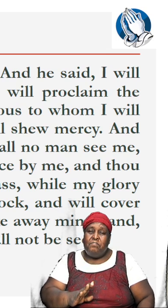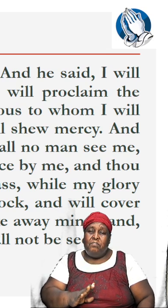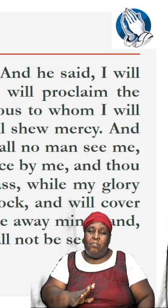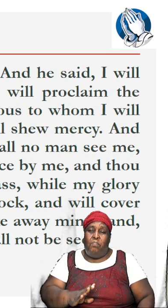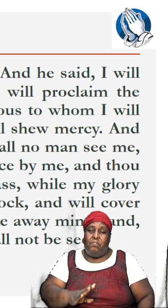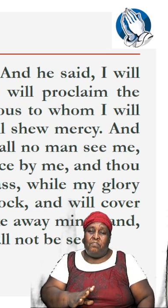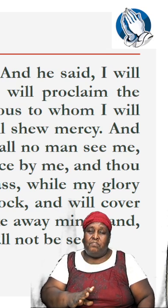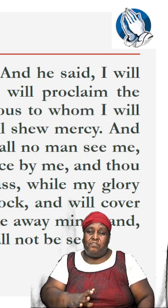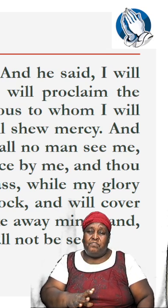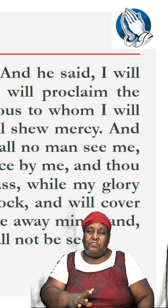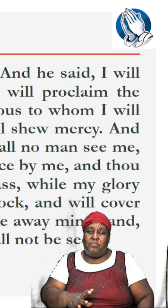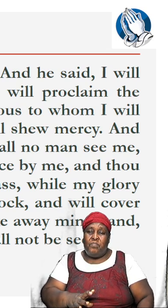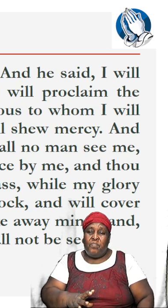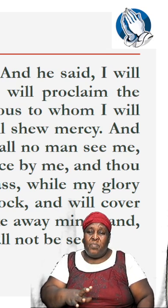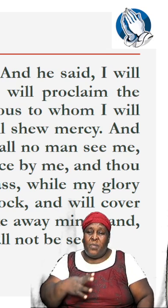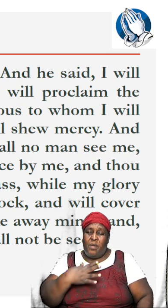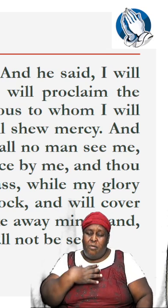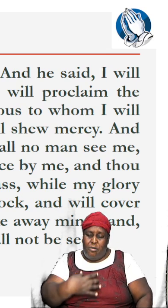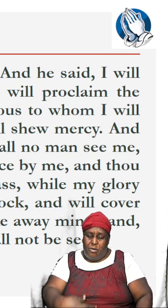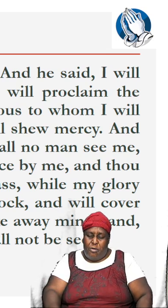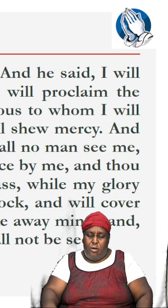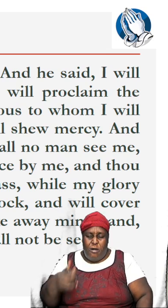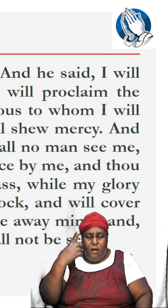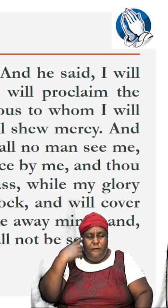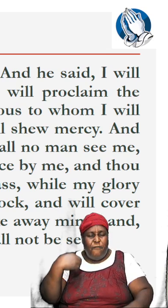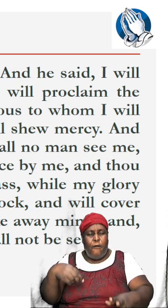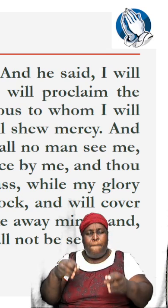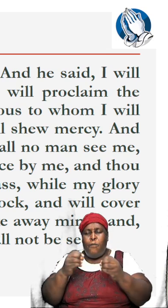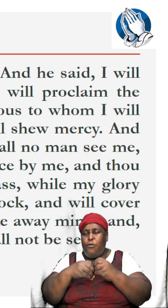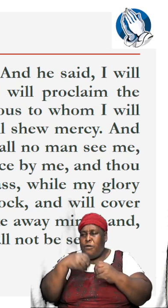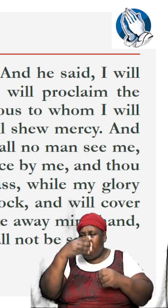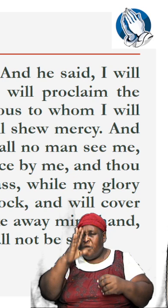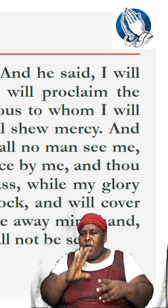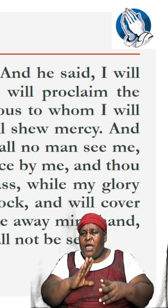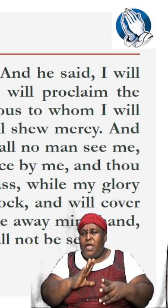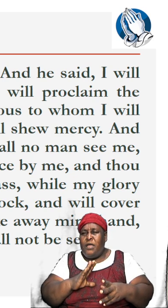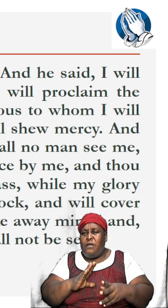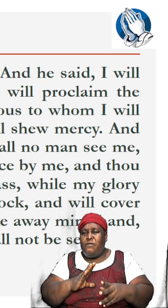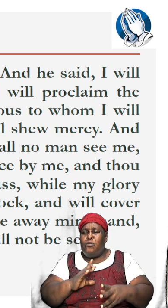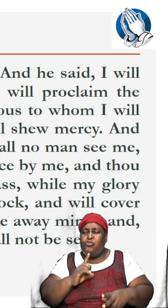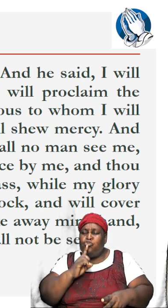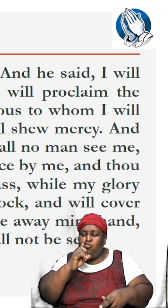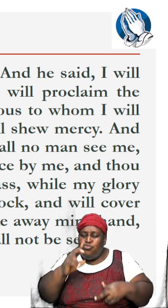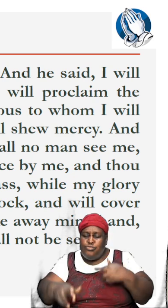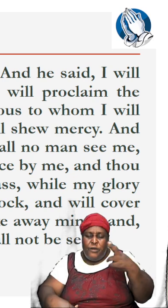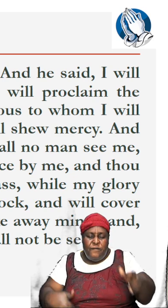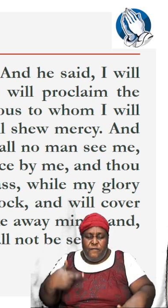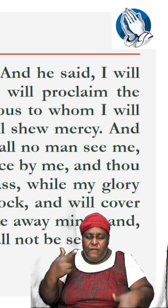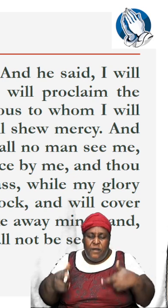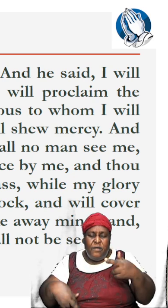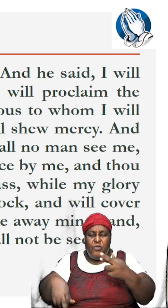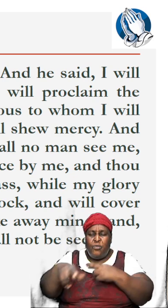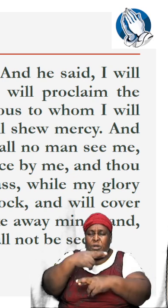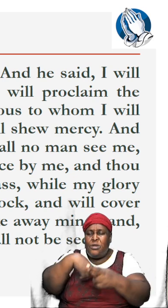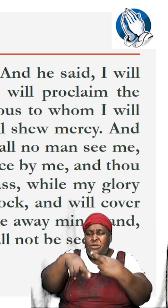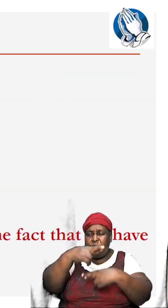The hunger for more of God is the mark for true revival and